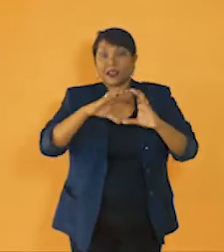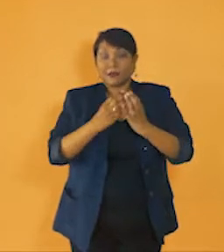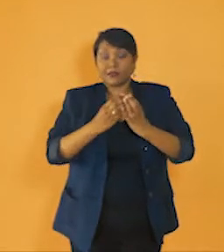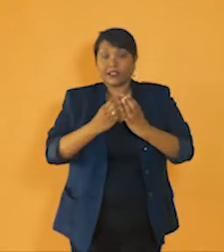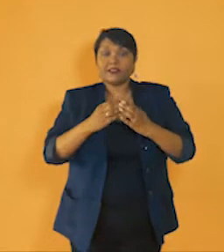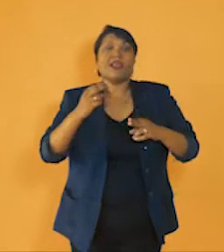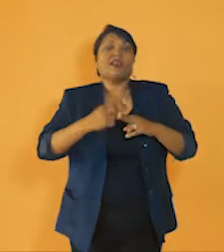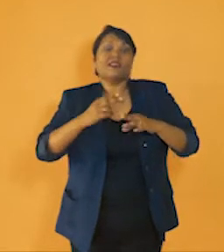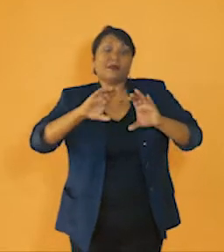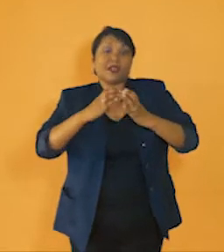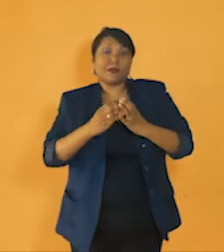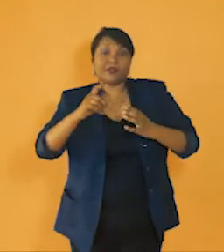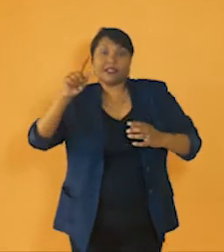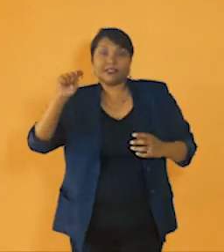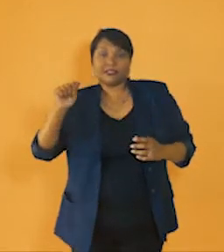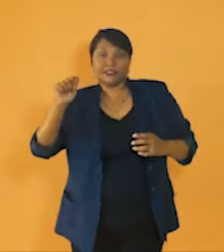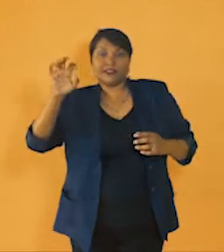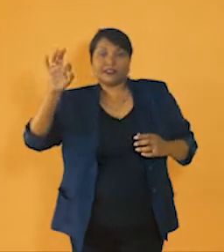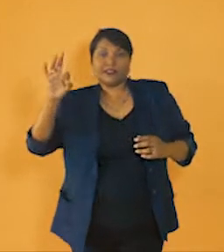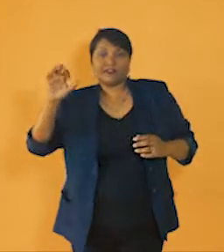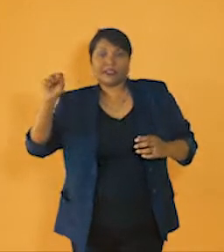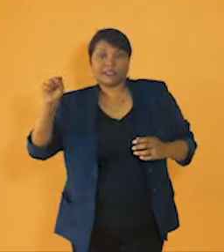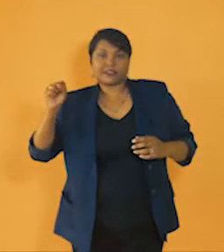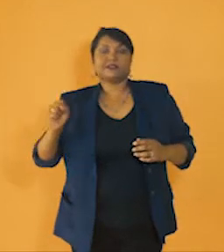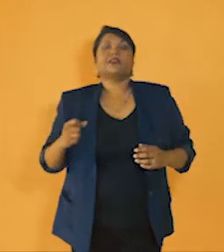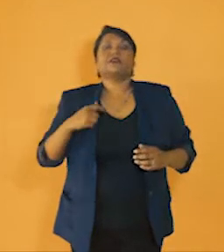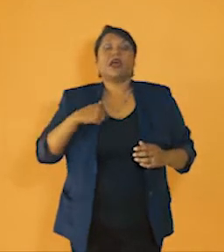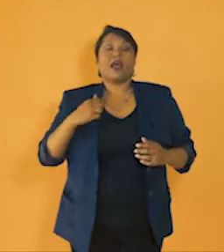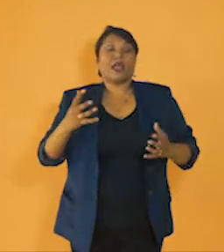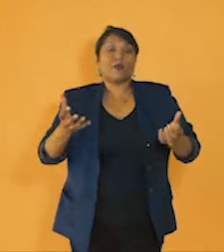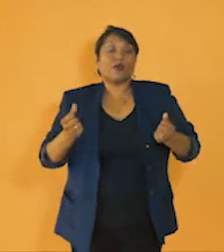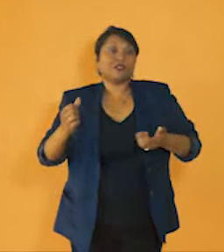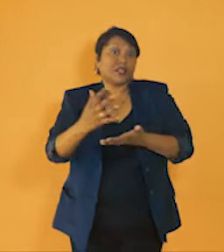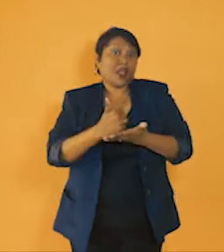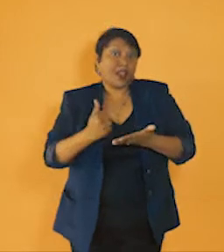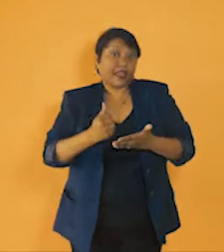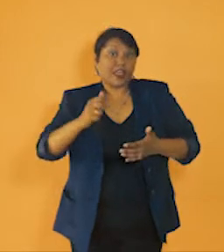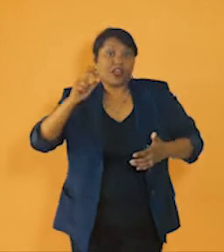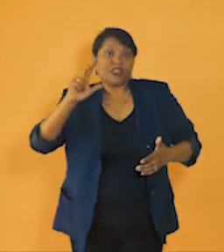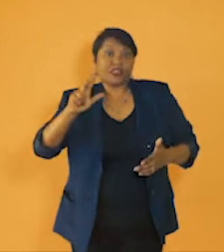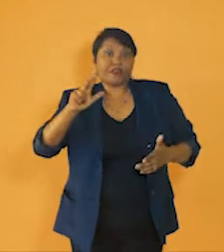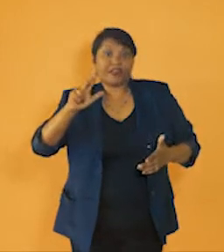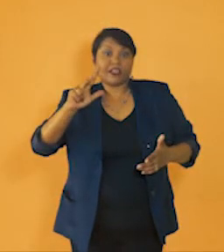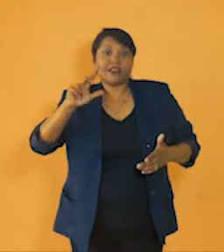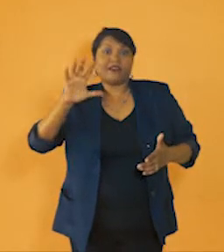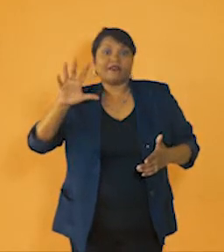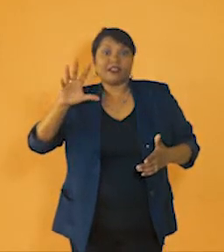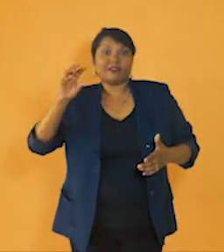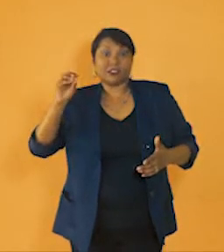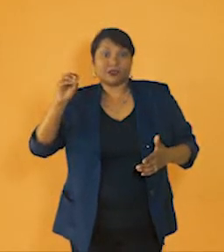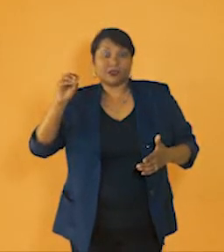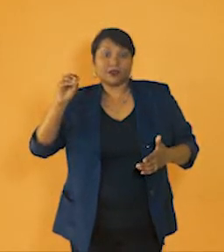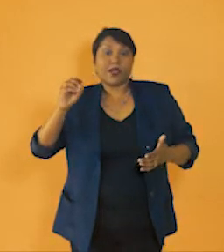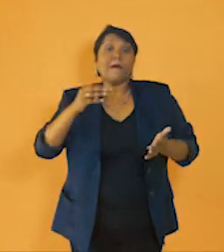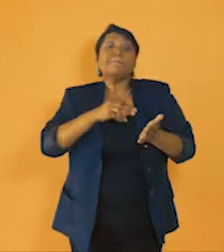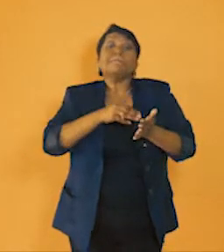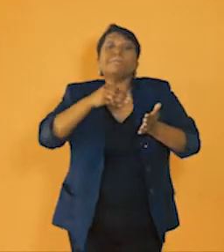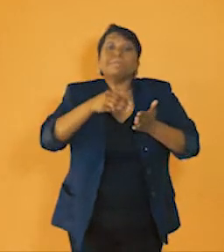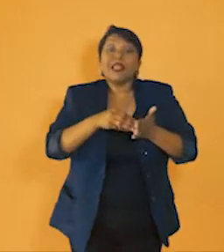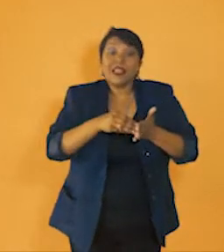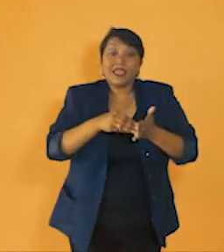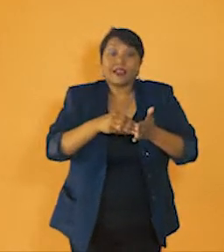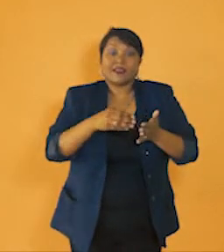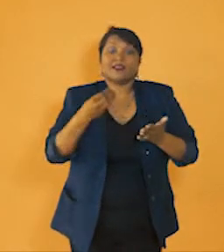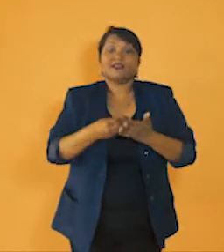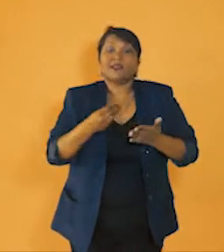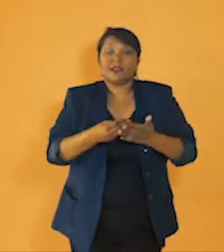to raise 350 million TT dollars to buy a new ferry to take us to Tobago. So what I've decided to do is I've created